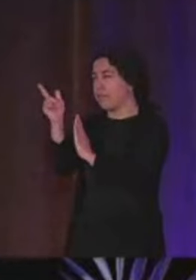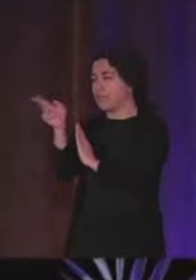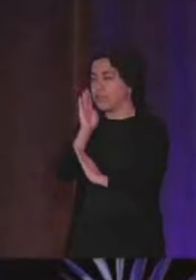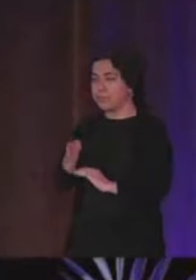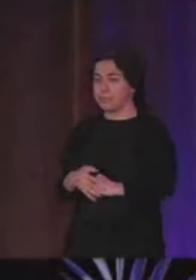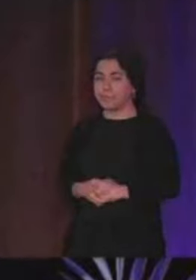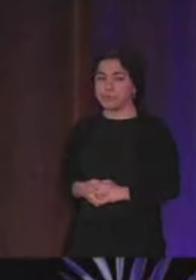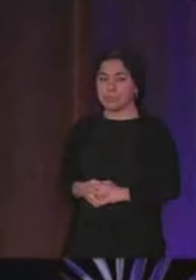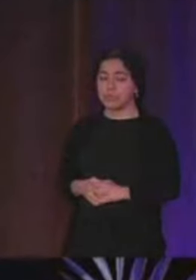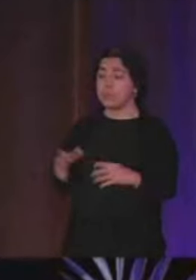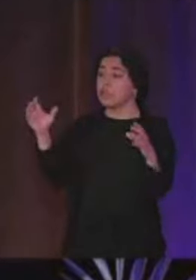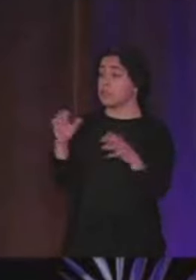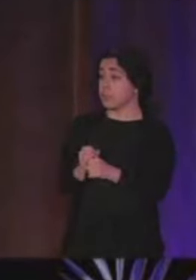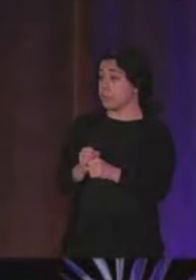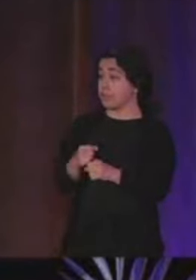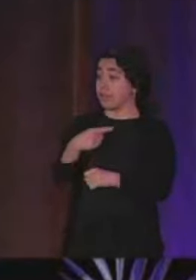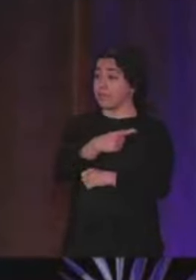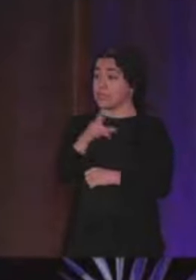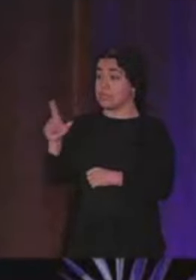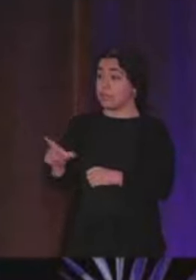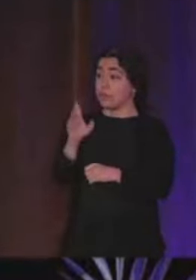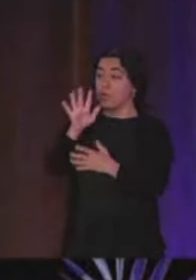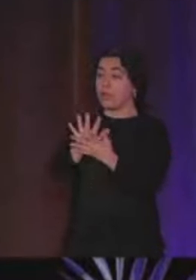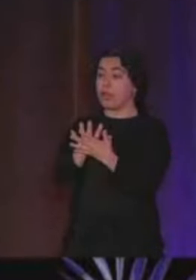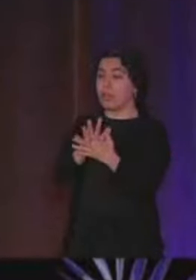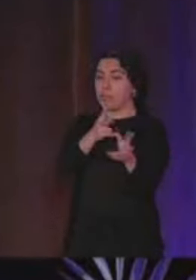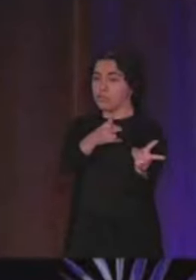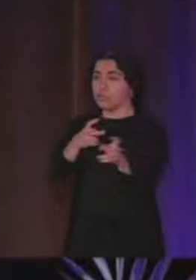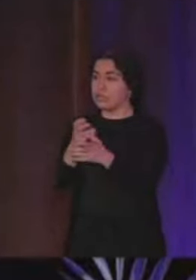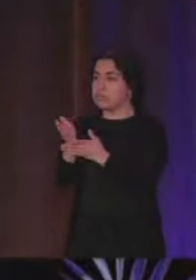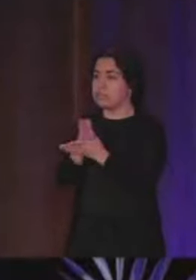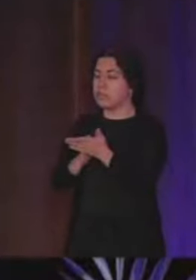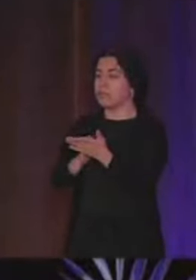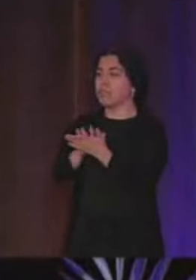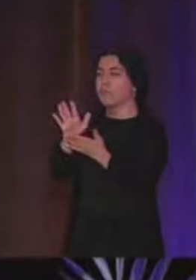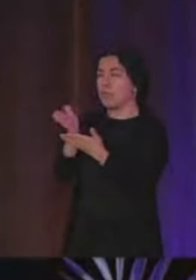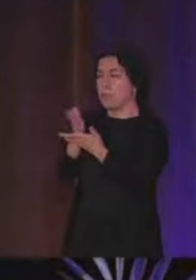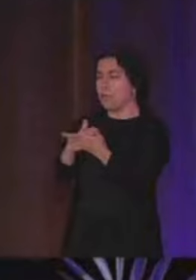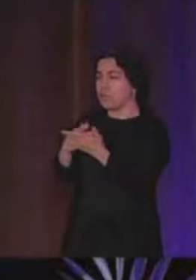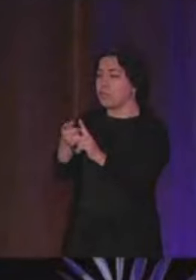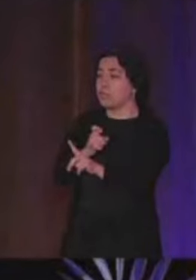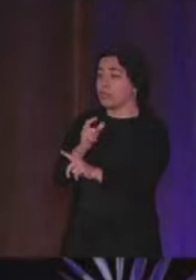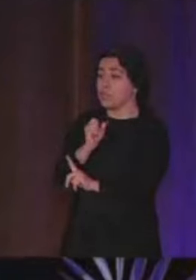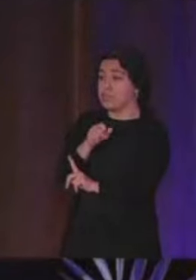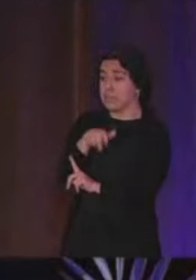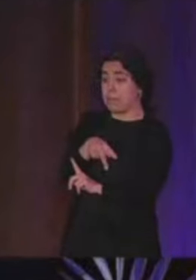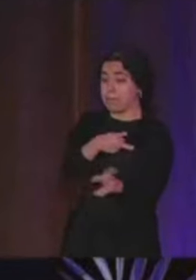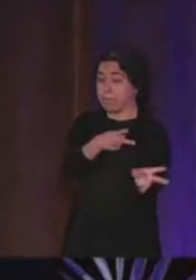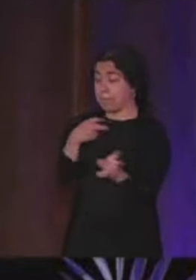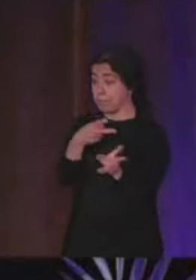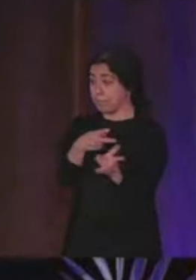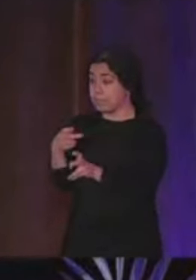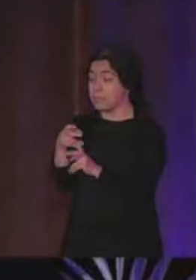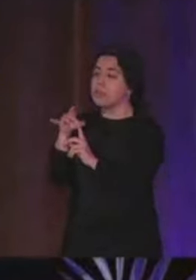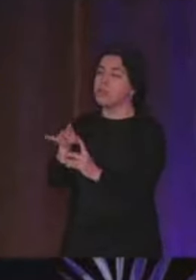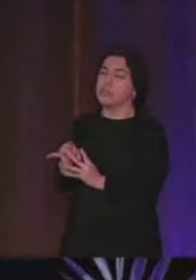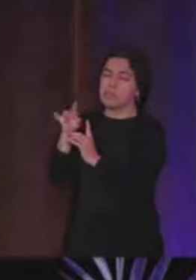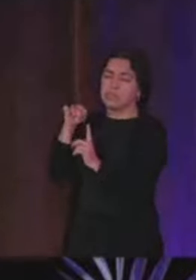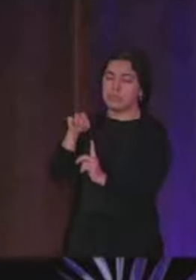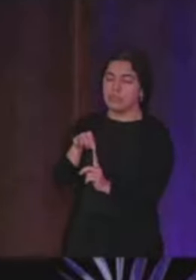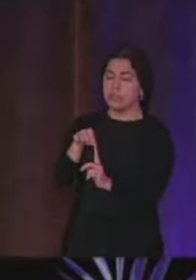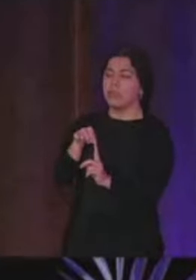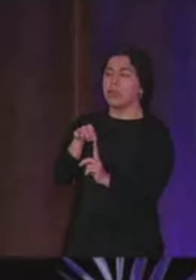As a summary, this library will abstract some of the parts from GSAP, especially around integrating GSAP